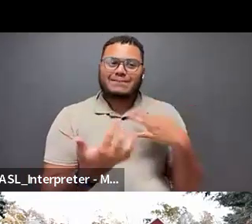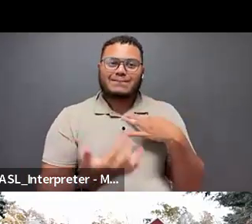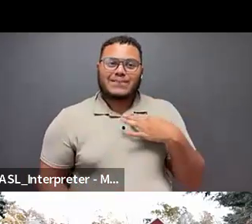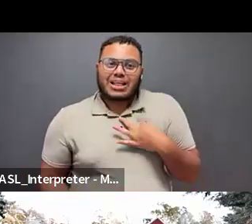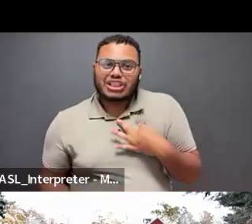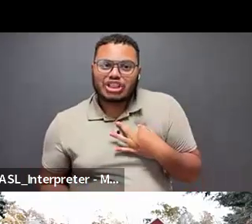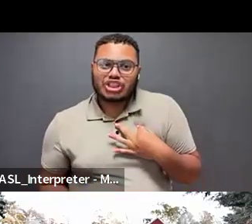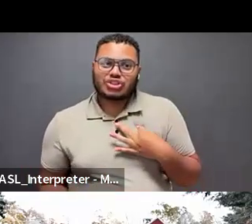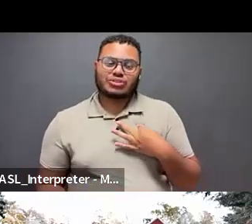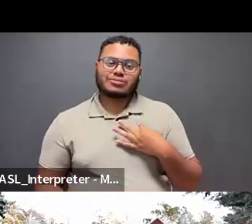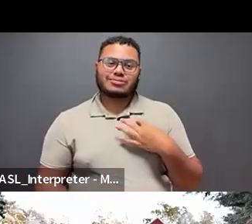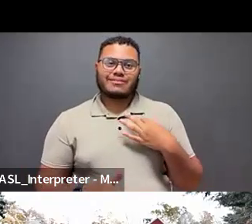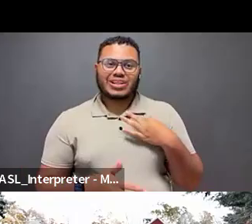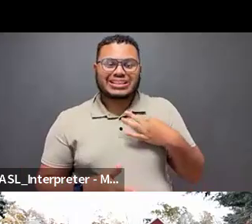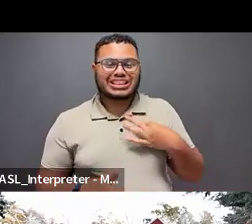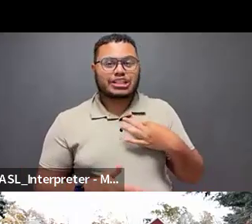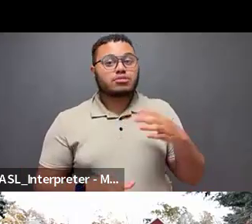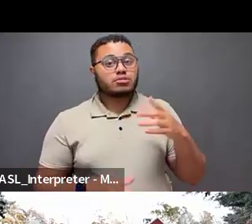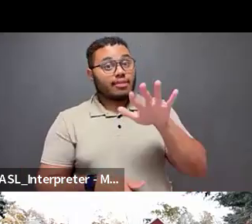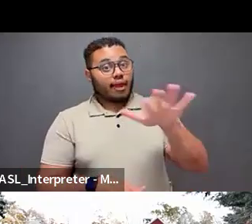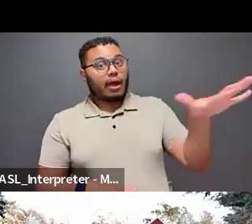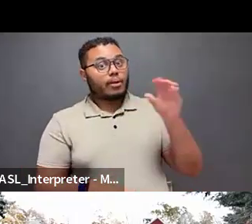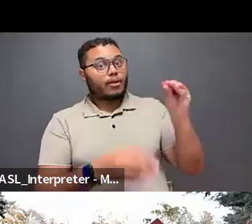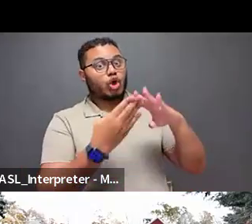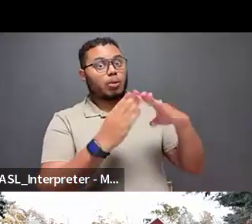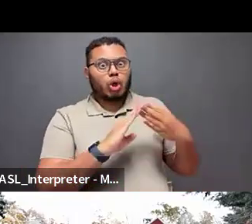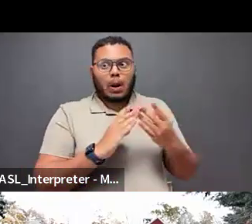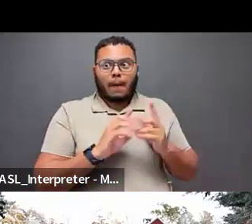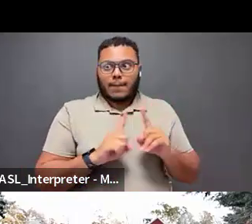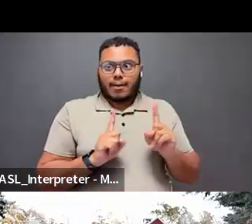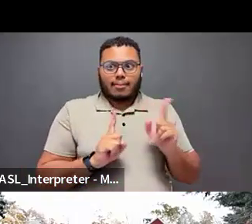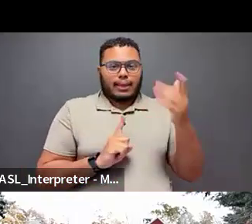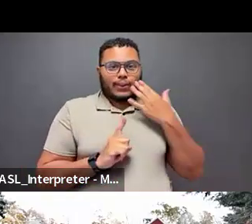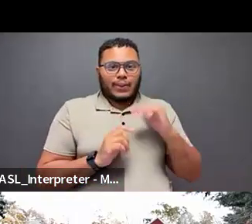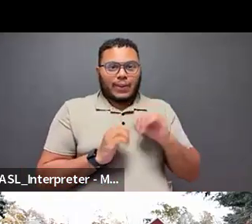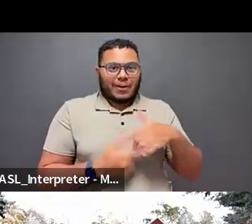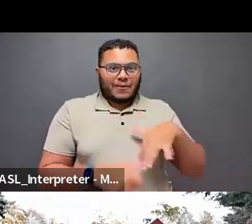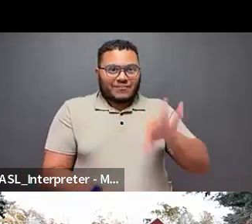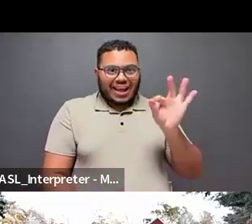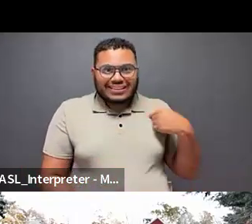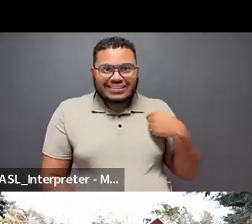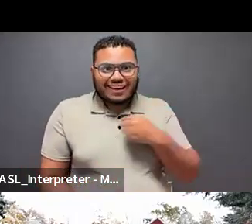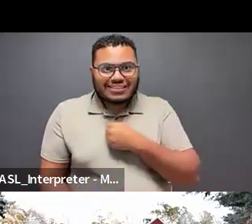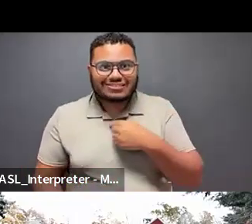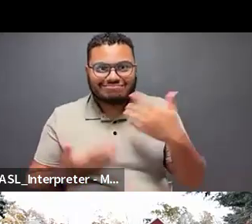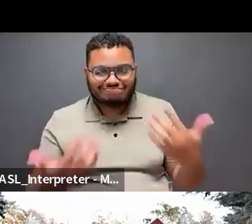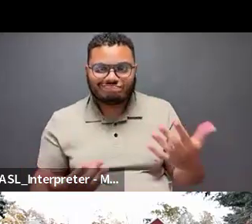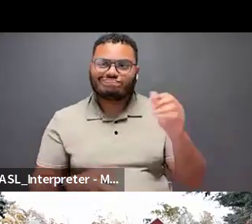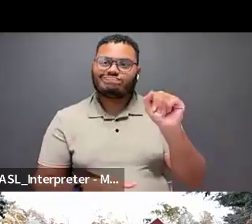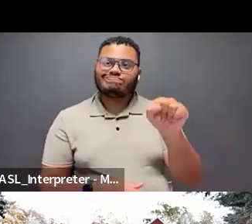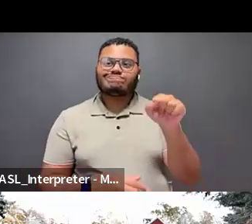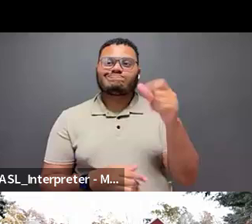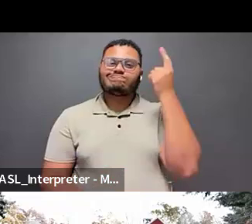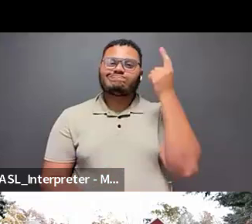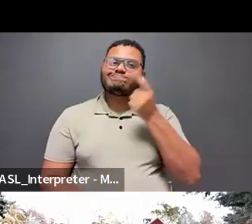volunteers. Volunteers are out in the community, but they don't know how to find us. And I'm just